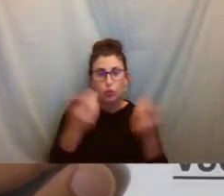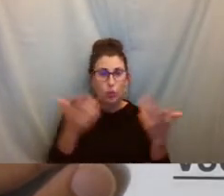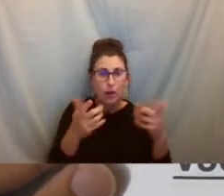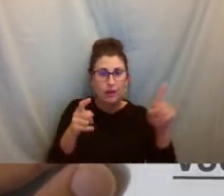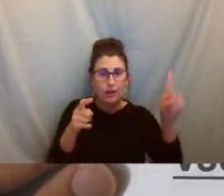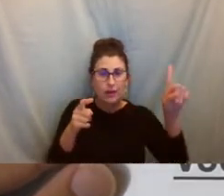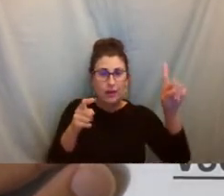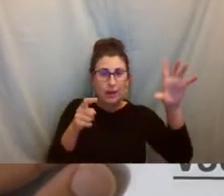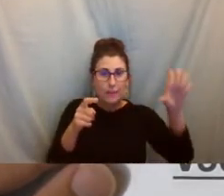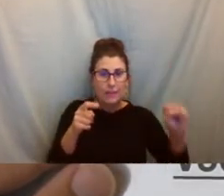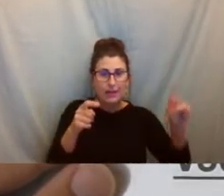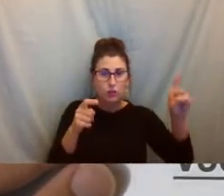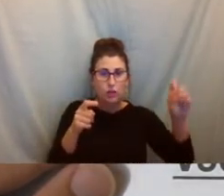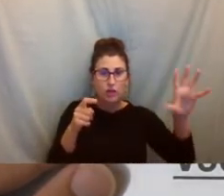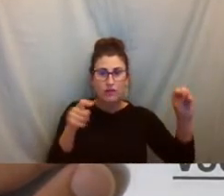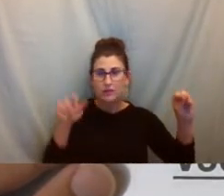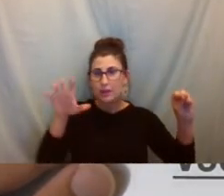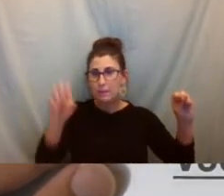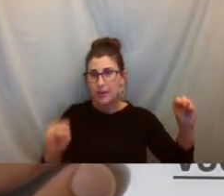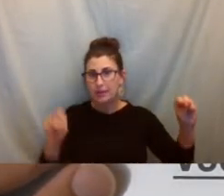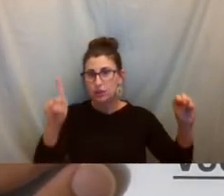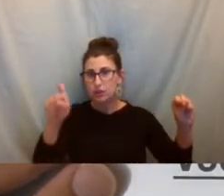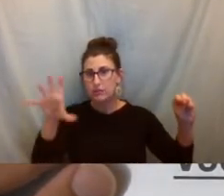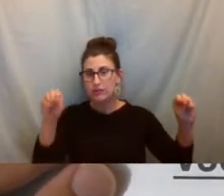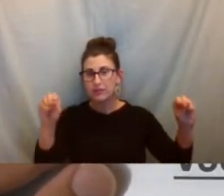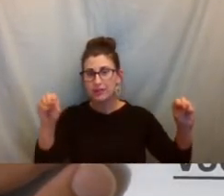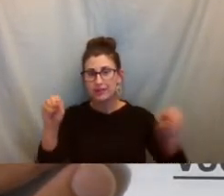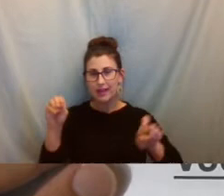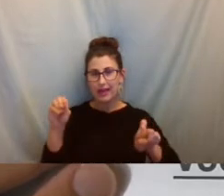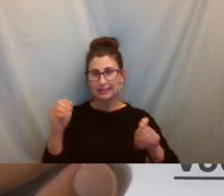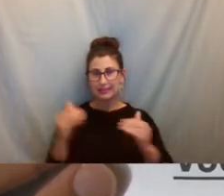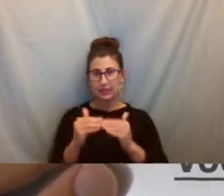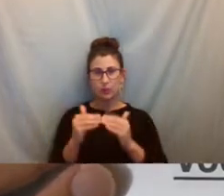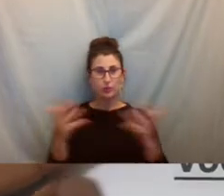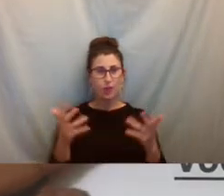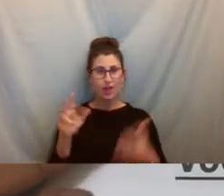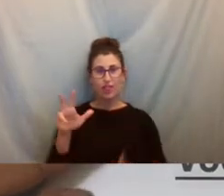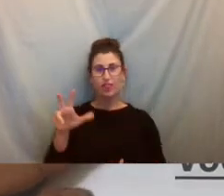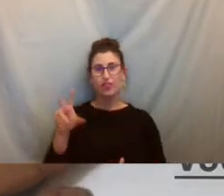150 minus 150, x equals 30.